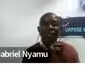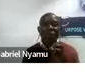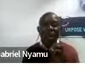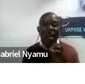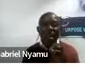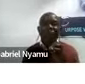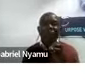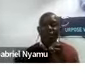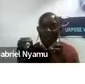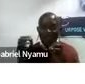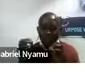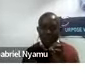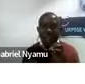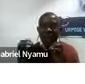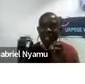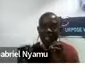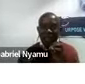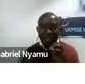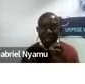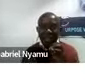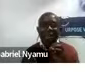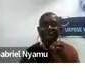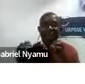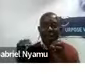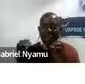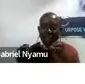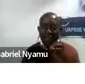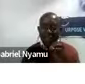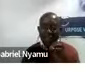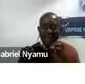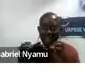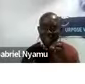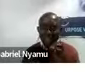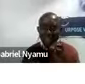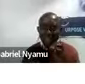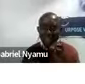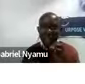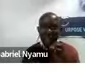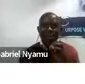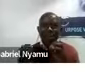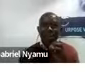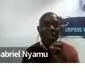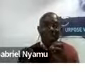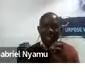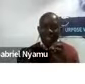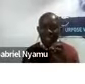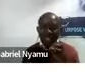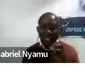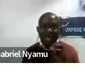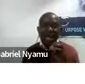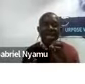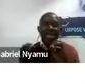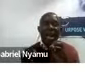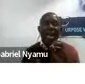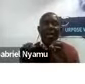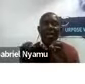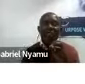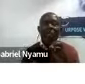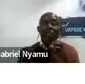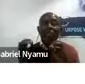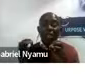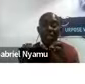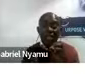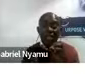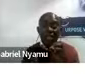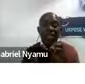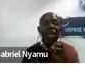mostly it's where now we usually don't participate. Meditational realities. I'm a believer in meditation. There's a higher